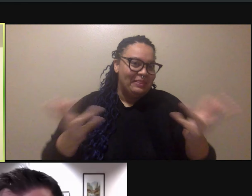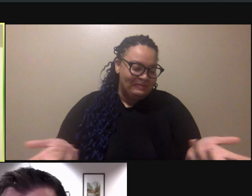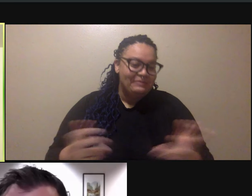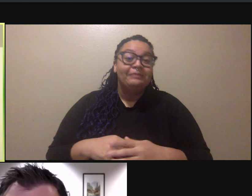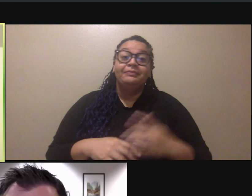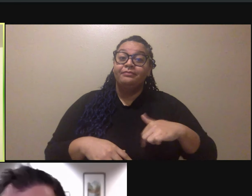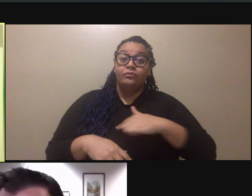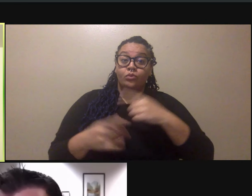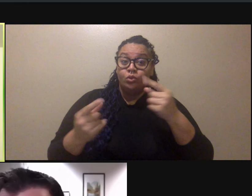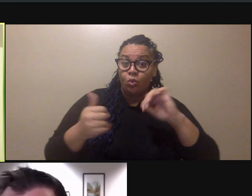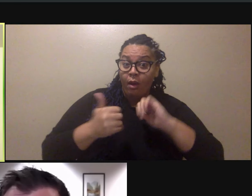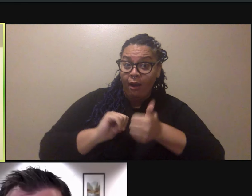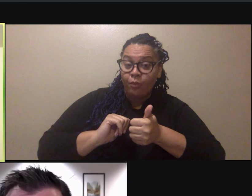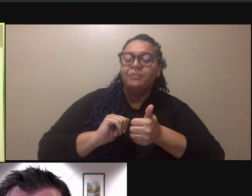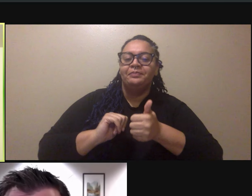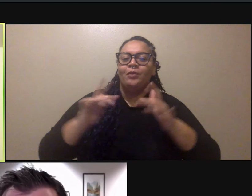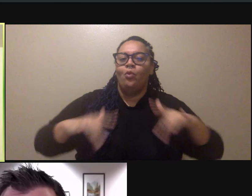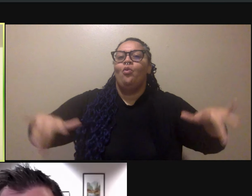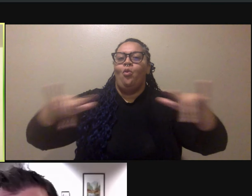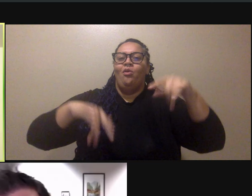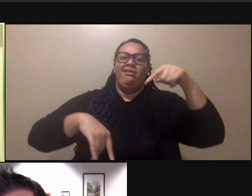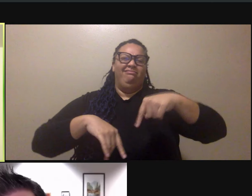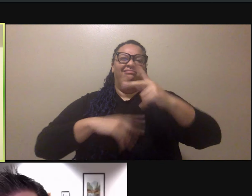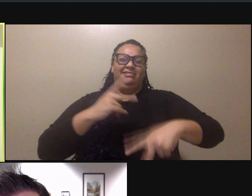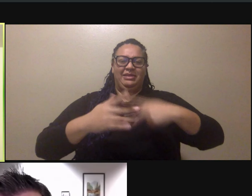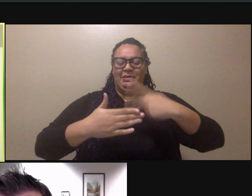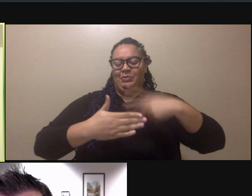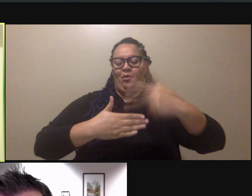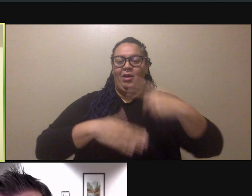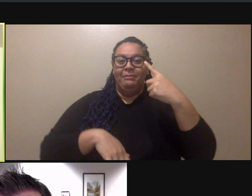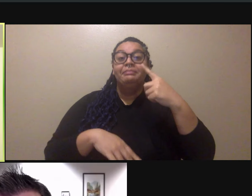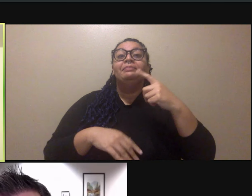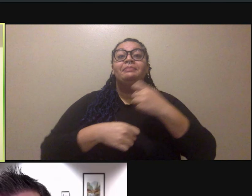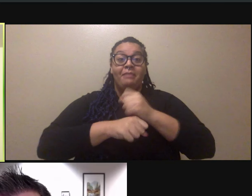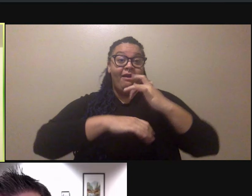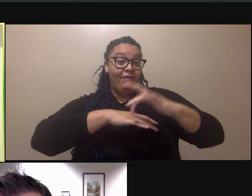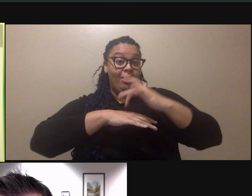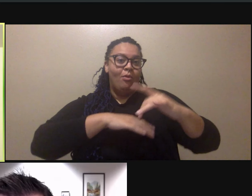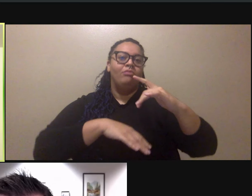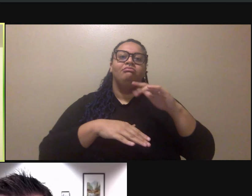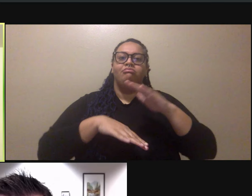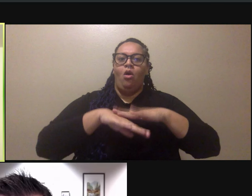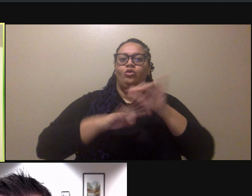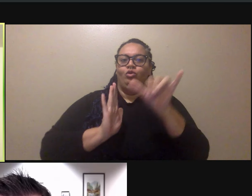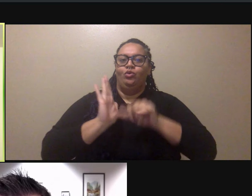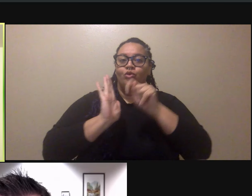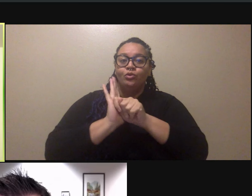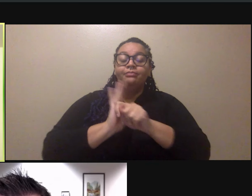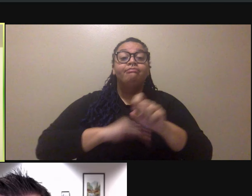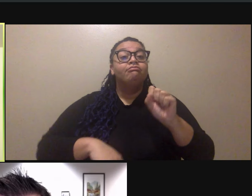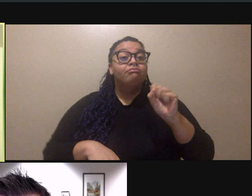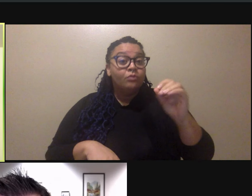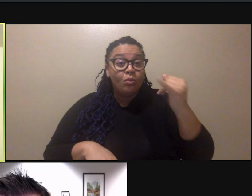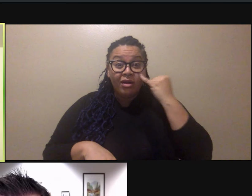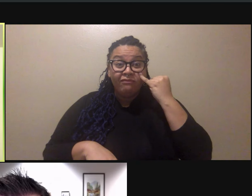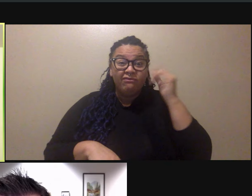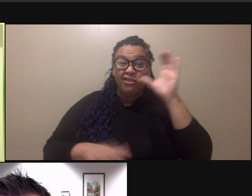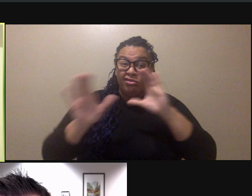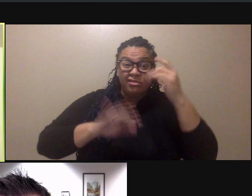by recording these kinds of programs and making them available on our YouTube channel. So if you are ever looking for something to